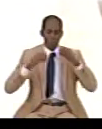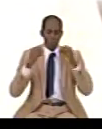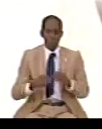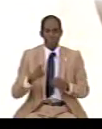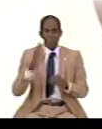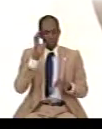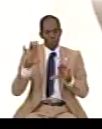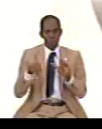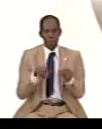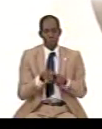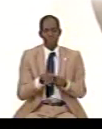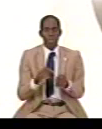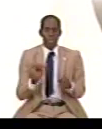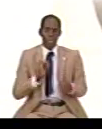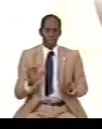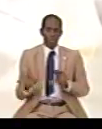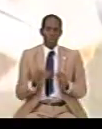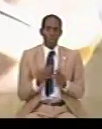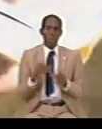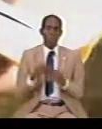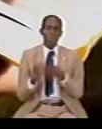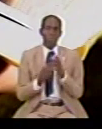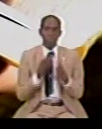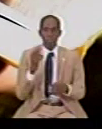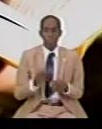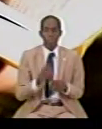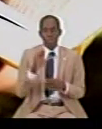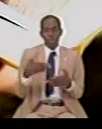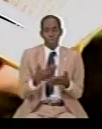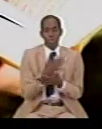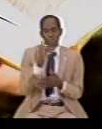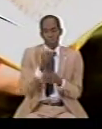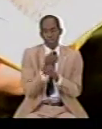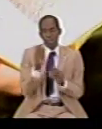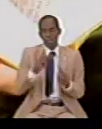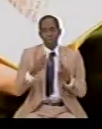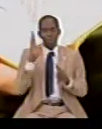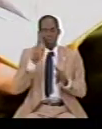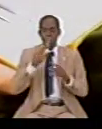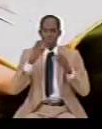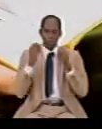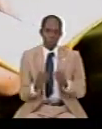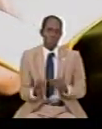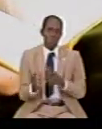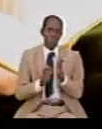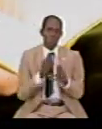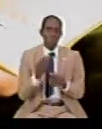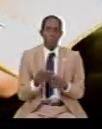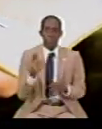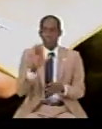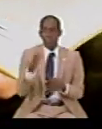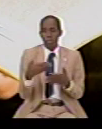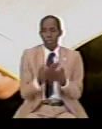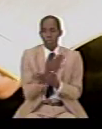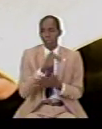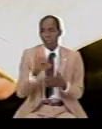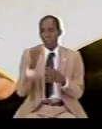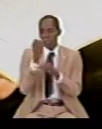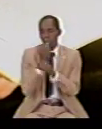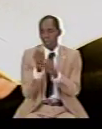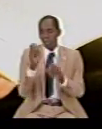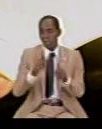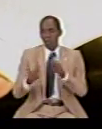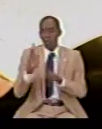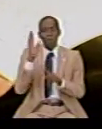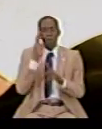I'm doing it in Jesus' name. Your converts will be strong in Jesus' name. they will desire the sincere